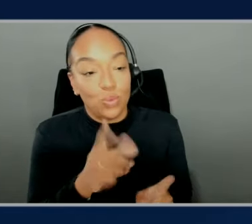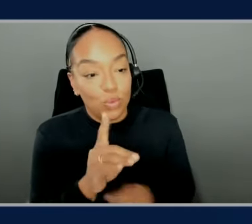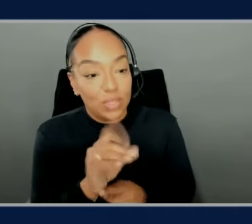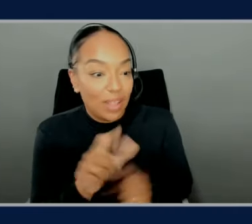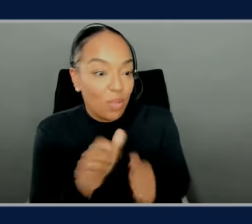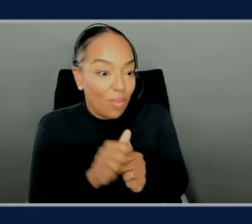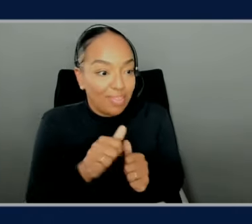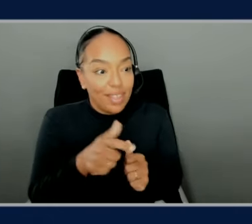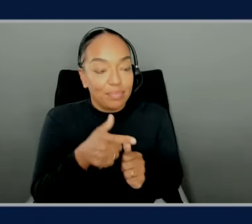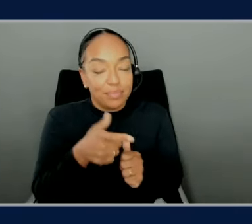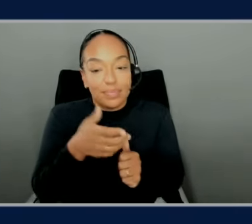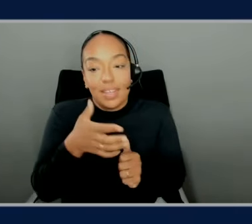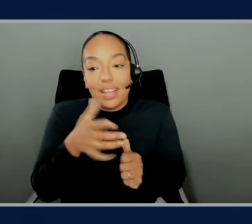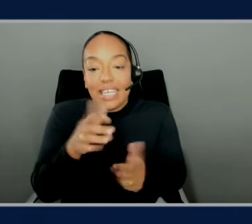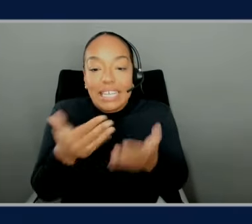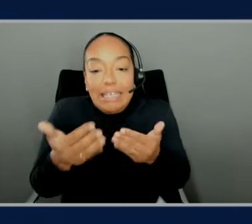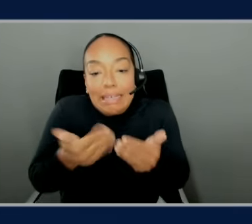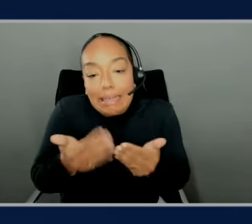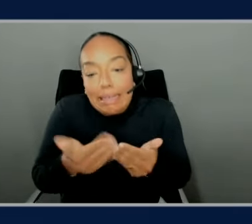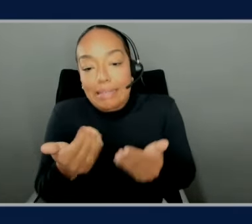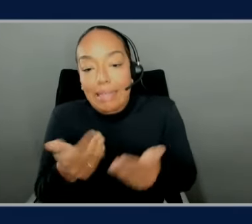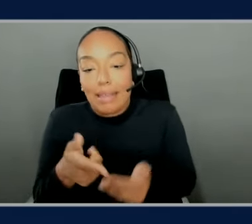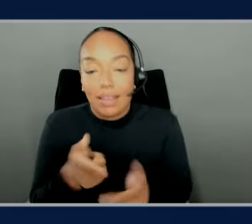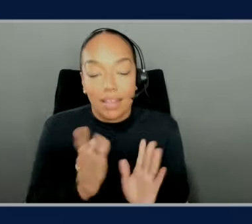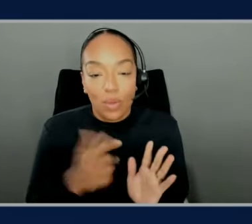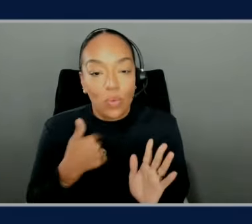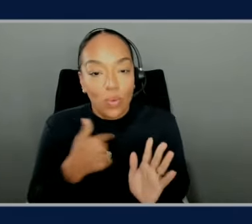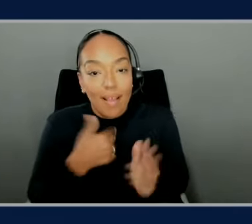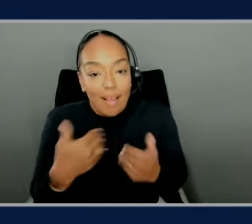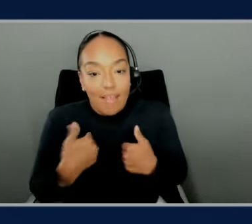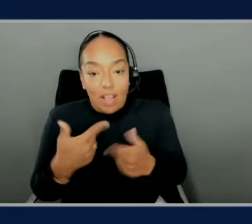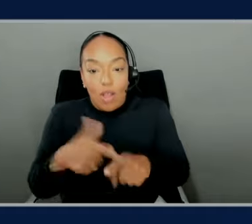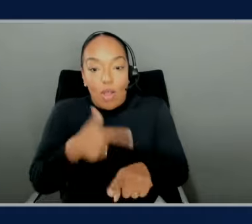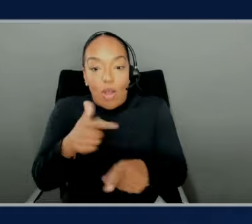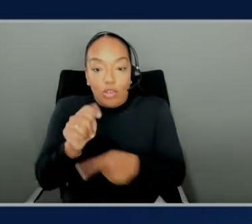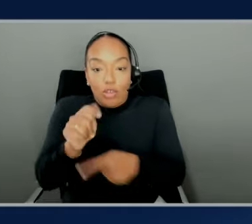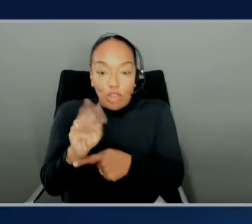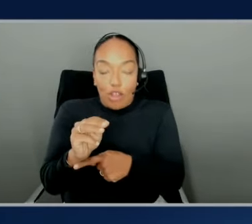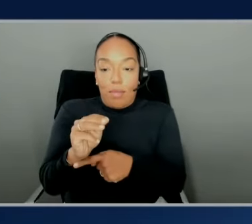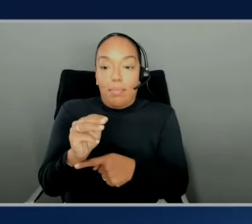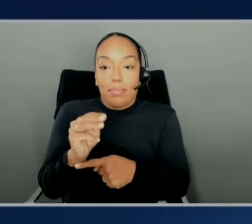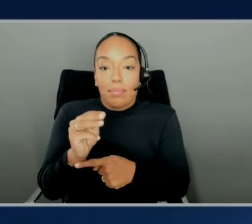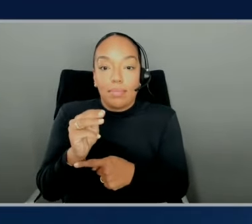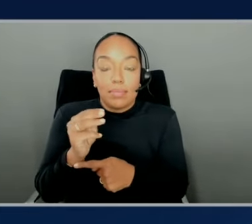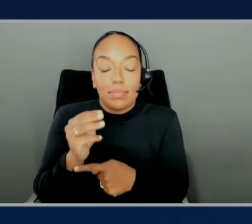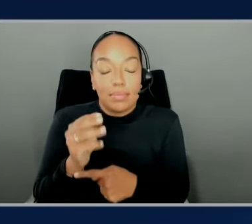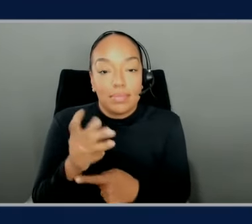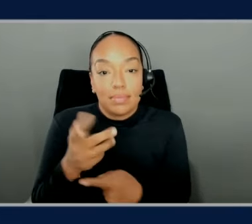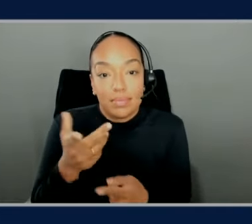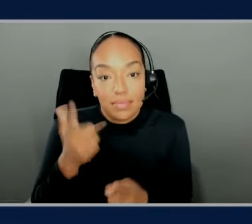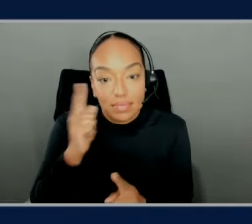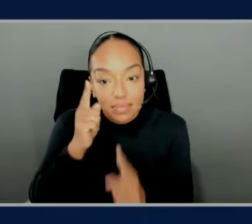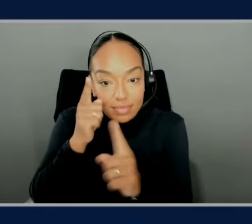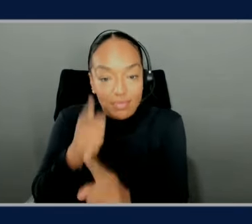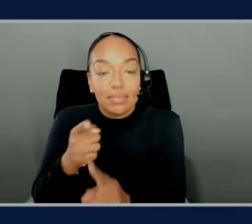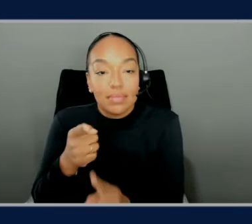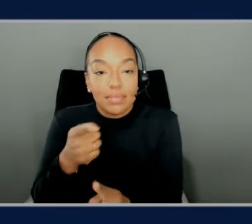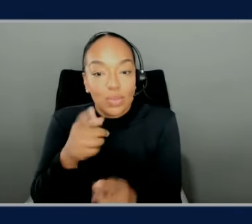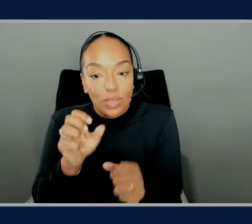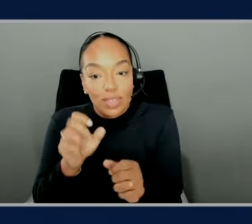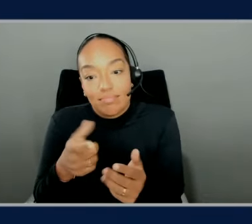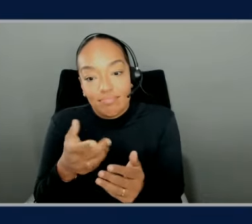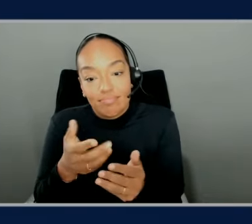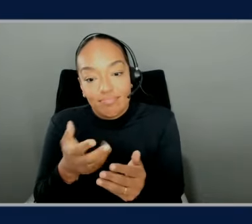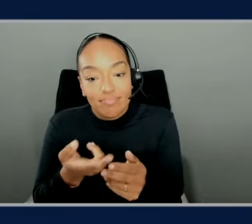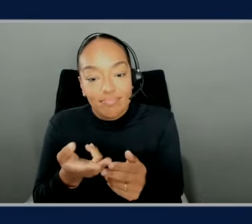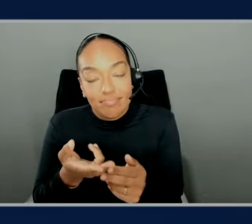win. You're able to have those think big long-term projections by leveraging this software or leveraging the technology. Yeah, and I would just,